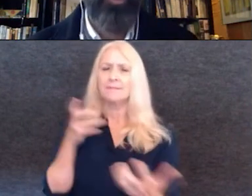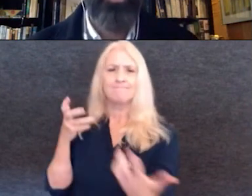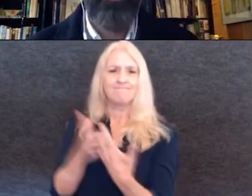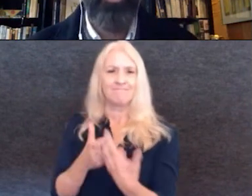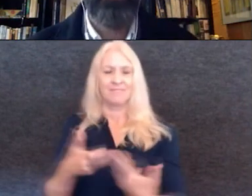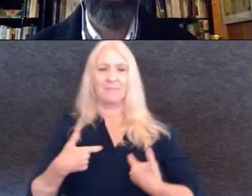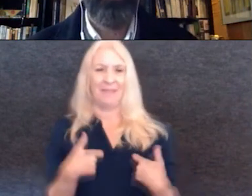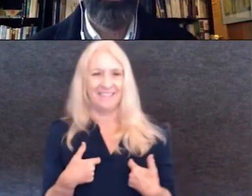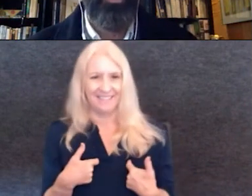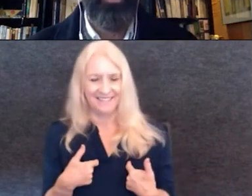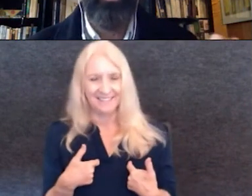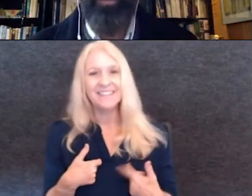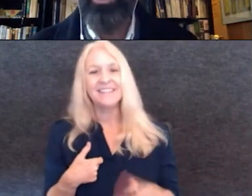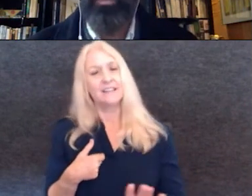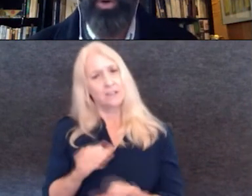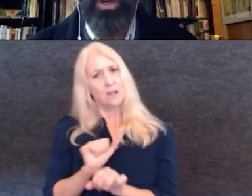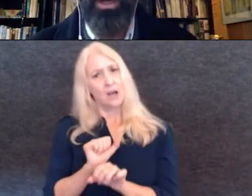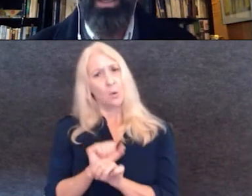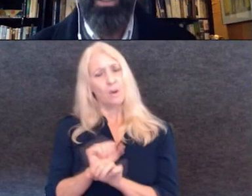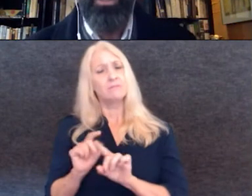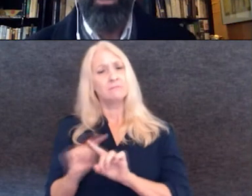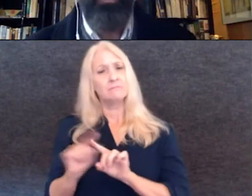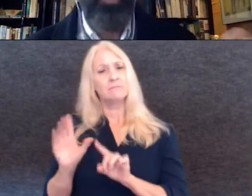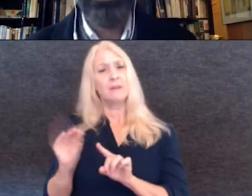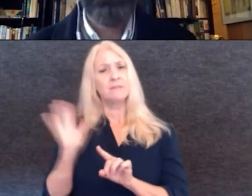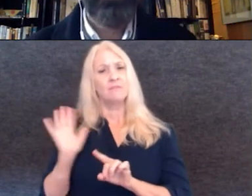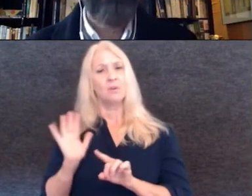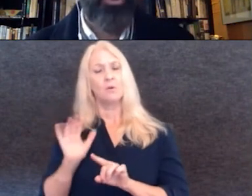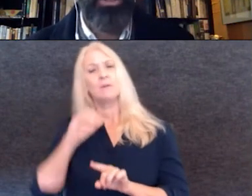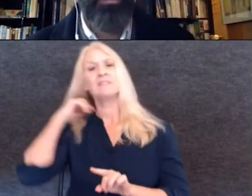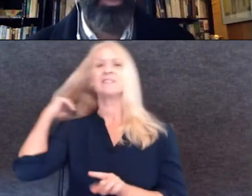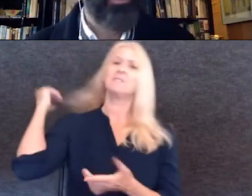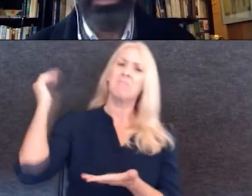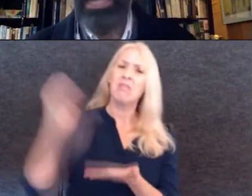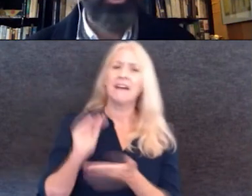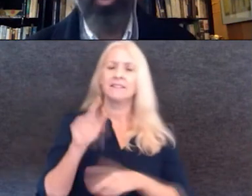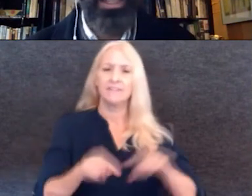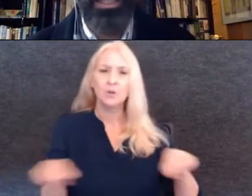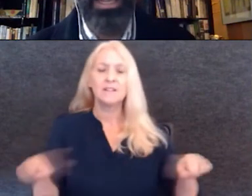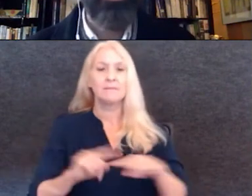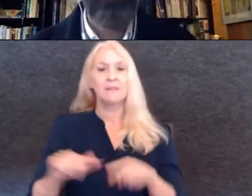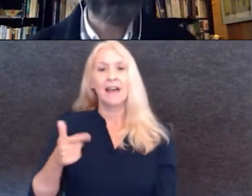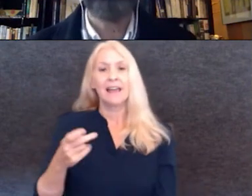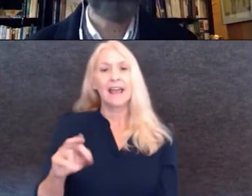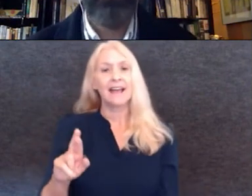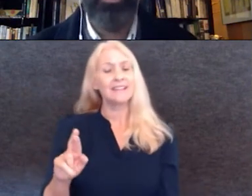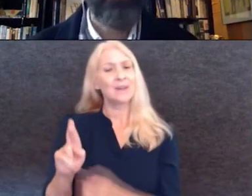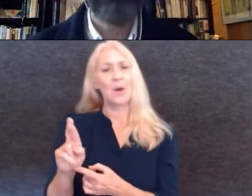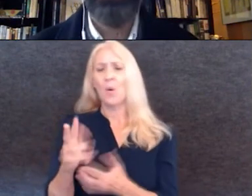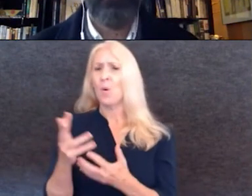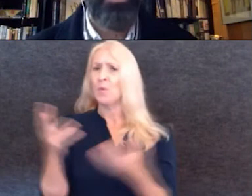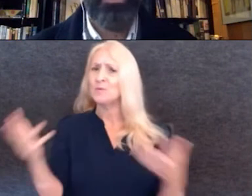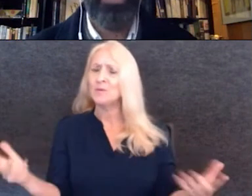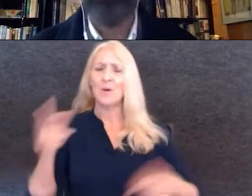did work for other firms where they were much more, they were less diverse, but Gensler wasn't. Gensler was so